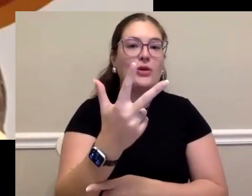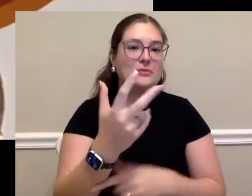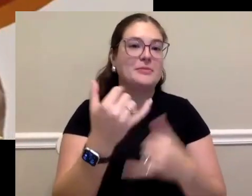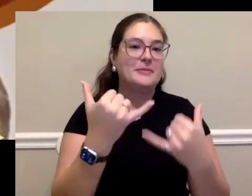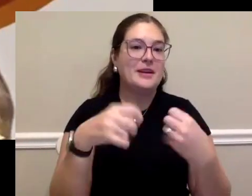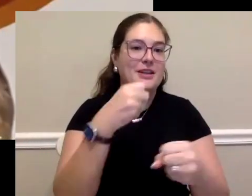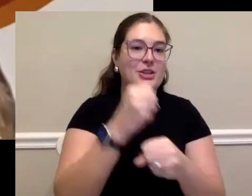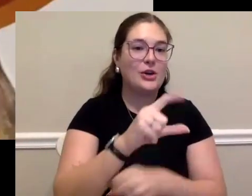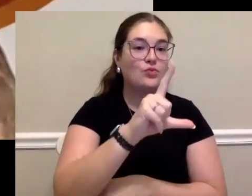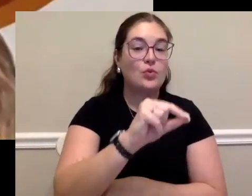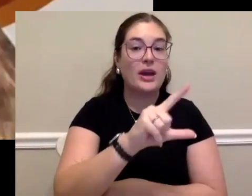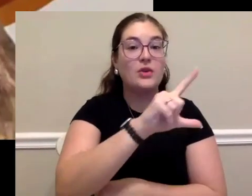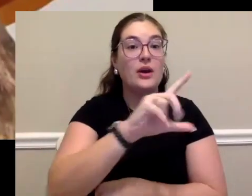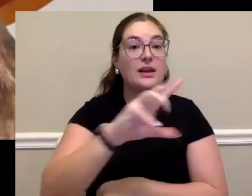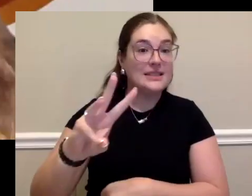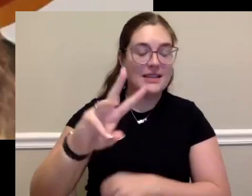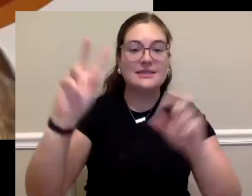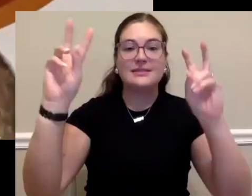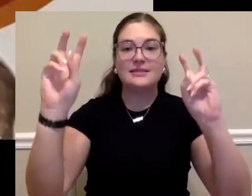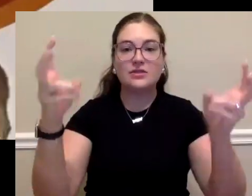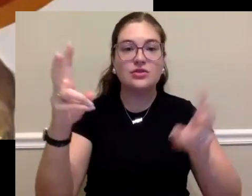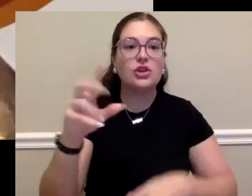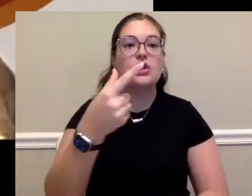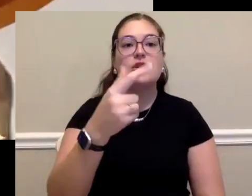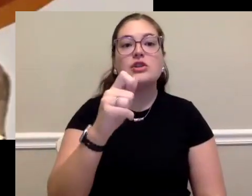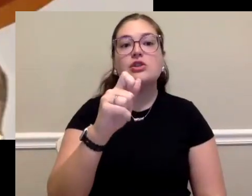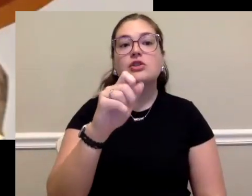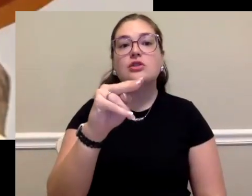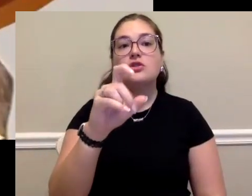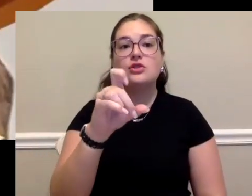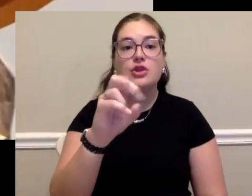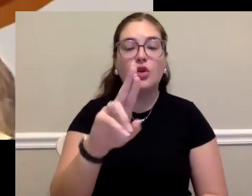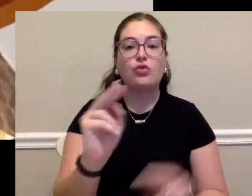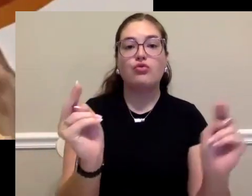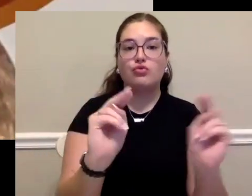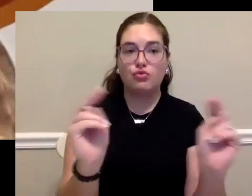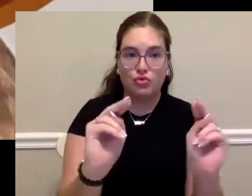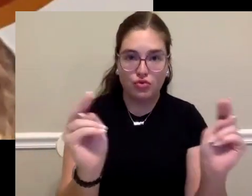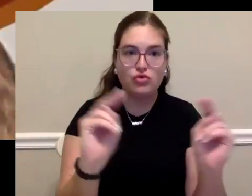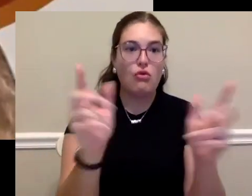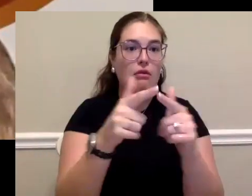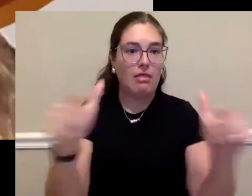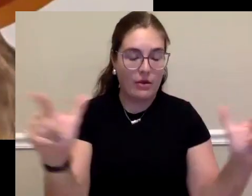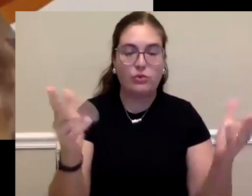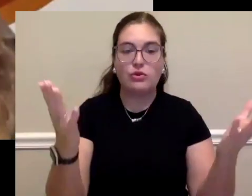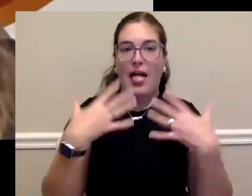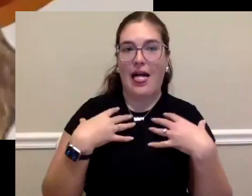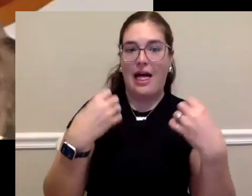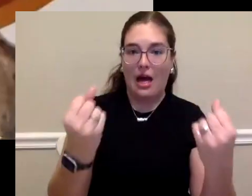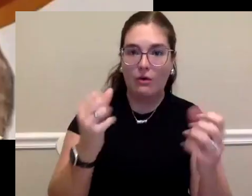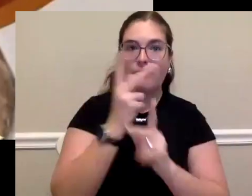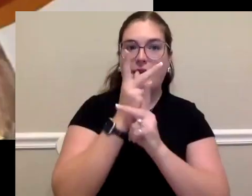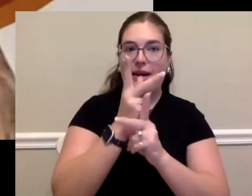titled Gender Neutral Language and Healthcare Interpreting. We are so glad you